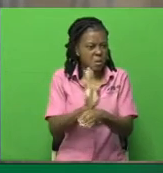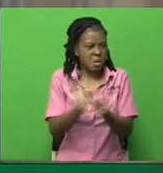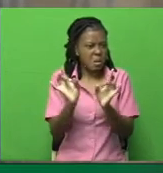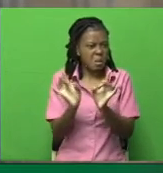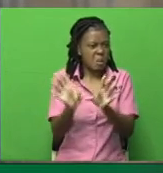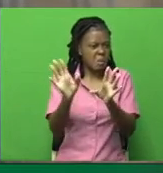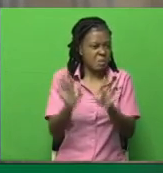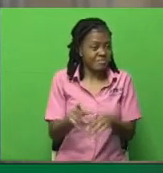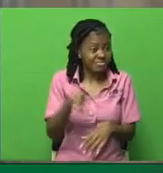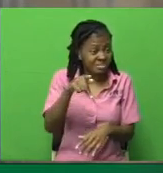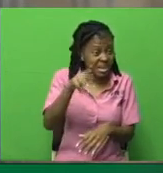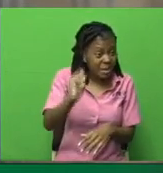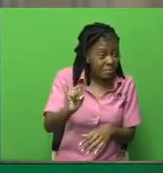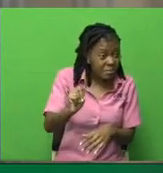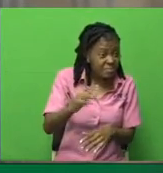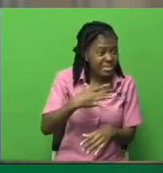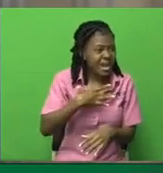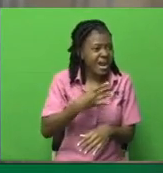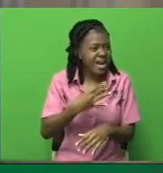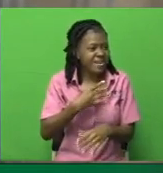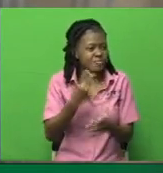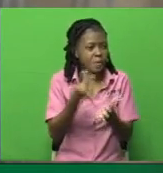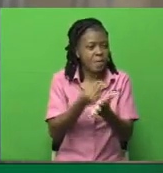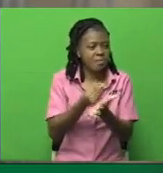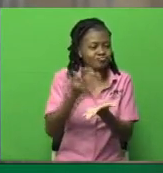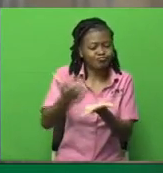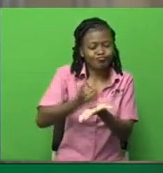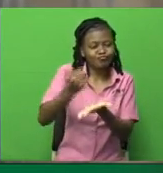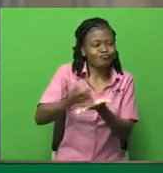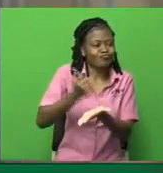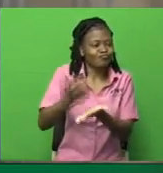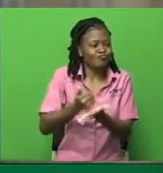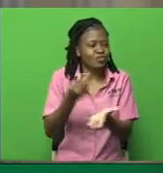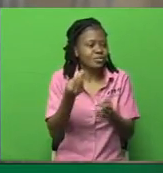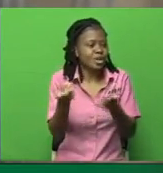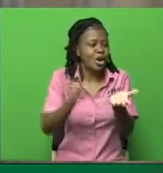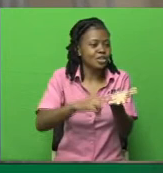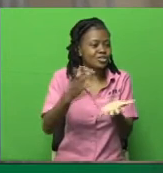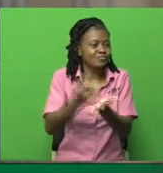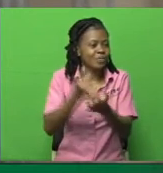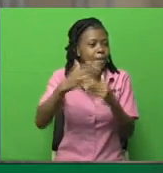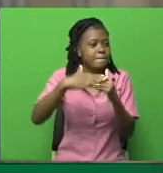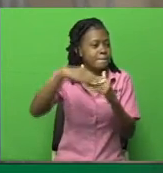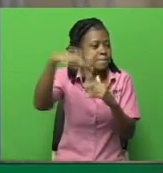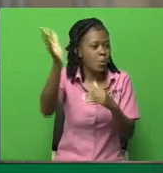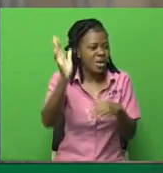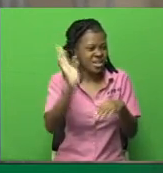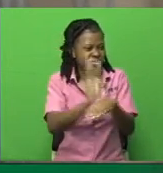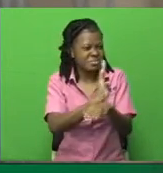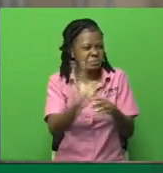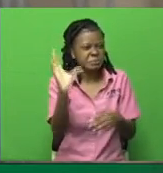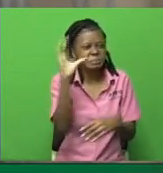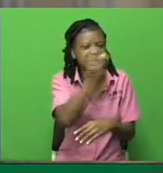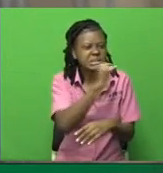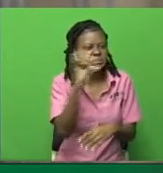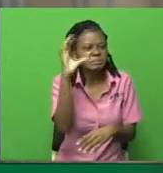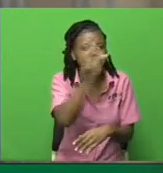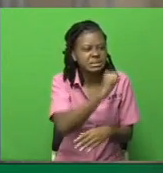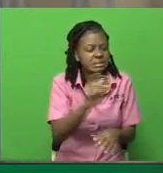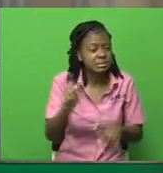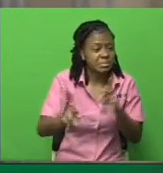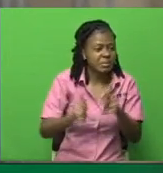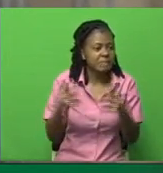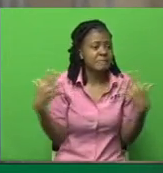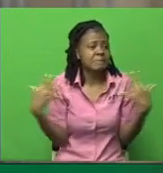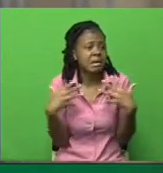weaponizes access to payments access to contracts and refunds to instill fear of loss